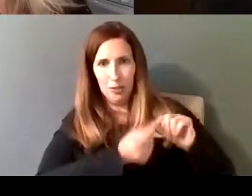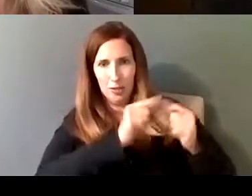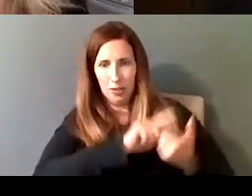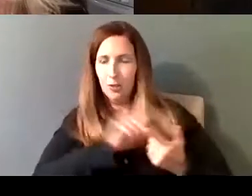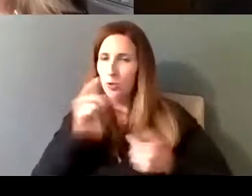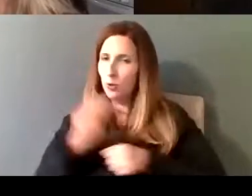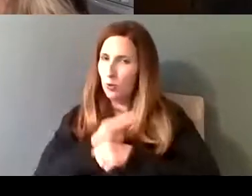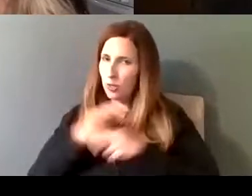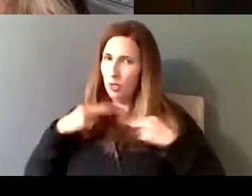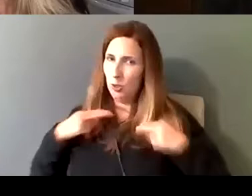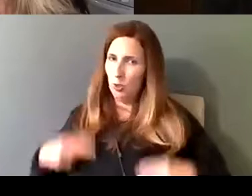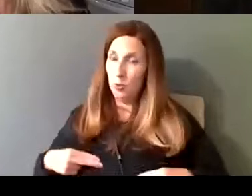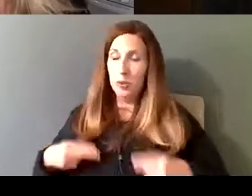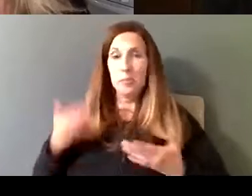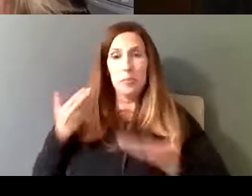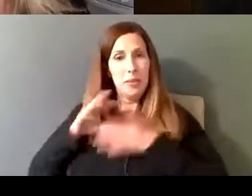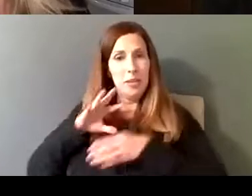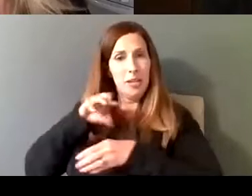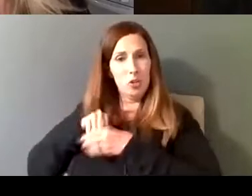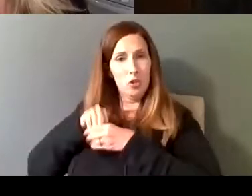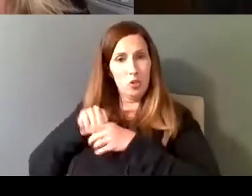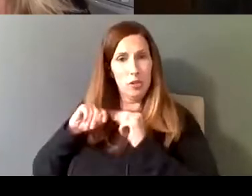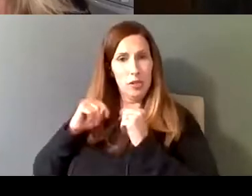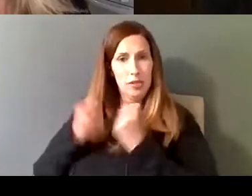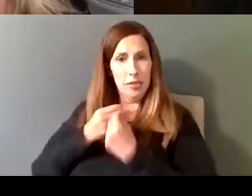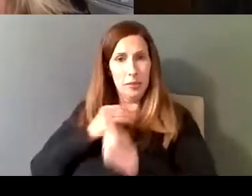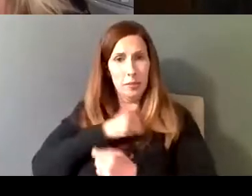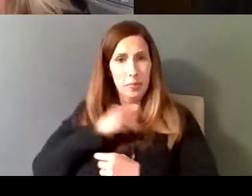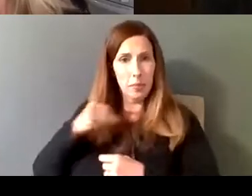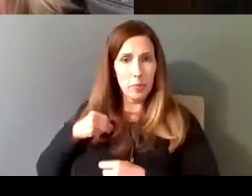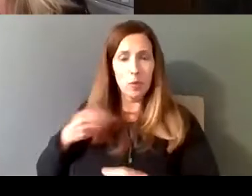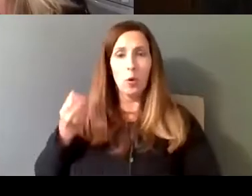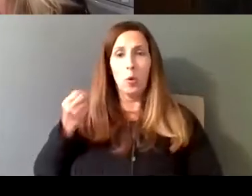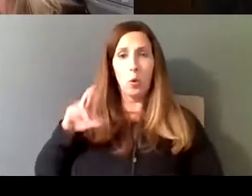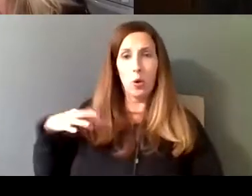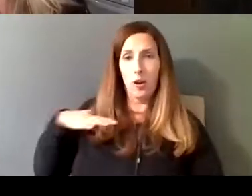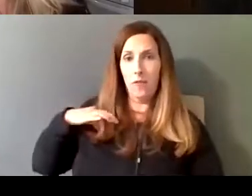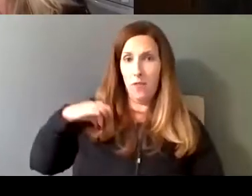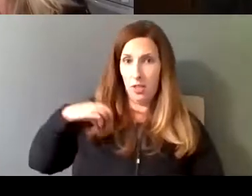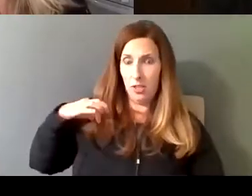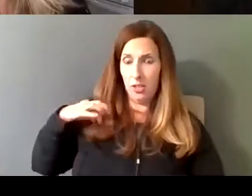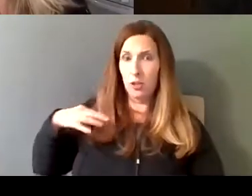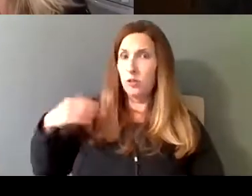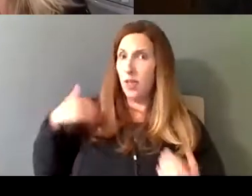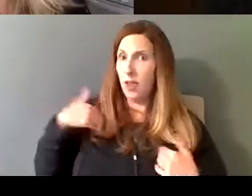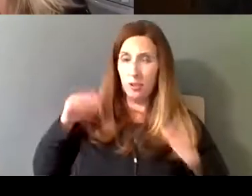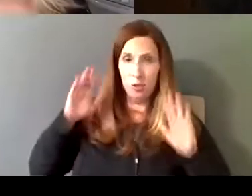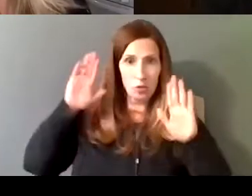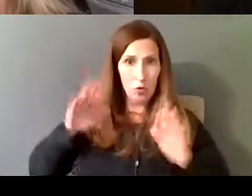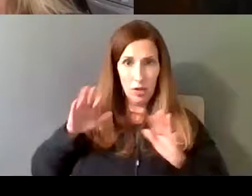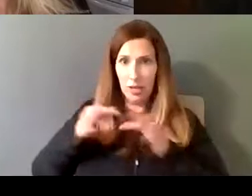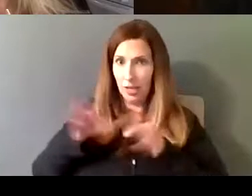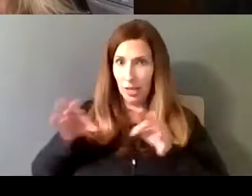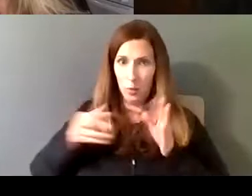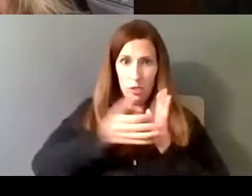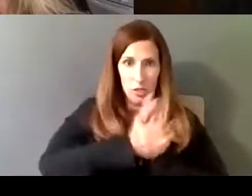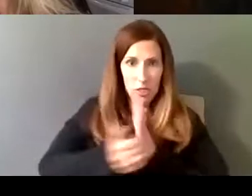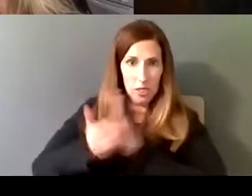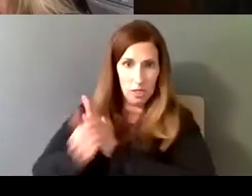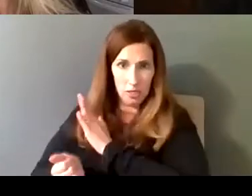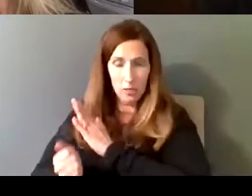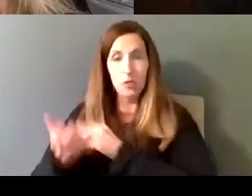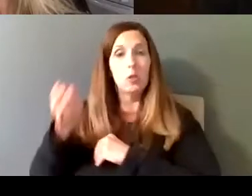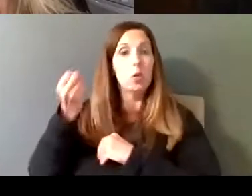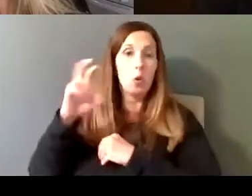an internal team member or a volunteer who has really great language proficiency, or even contracting